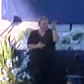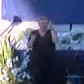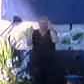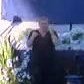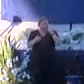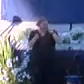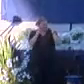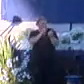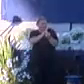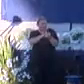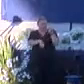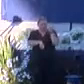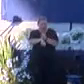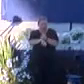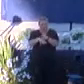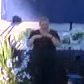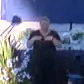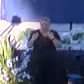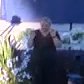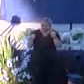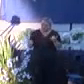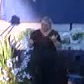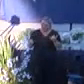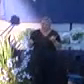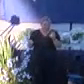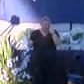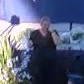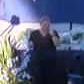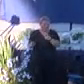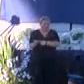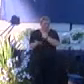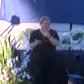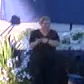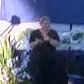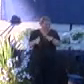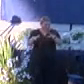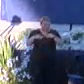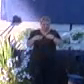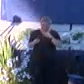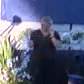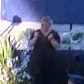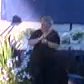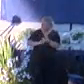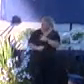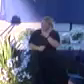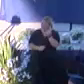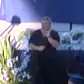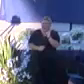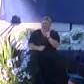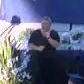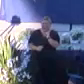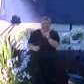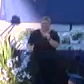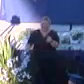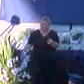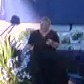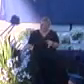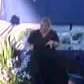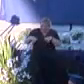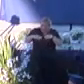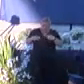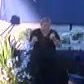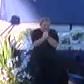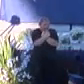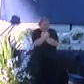is change so hard? This is because sometimes embracing a change can feel like receiving an unwanted hug. It